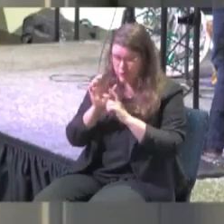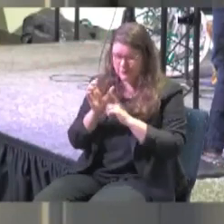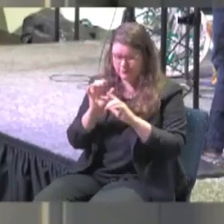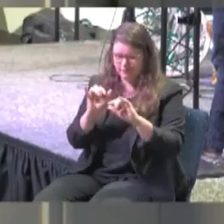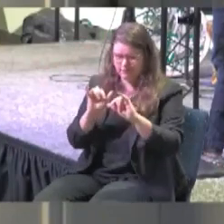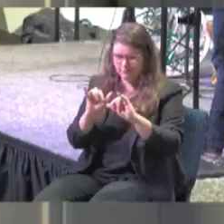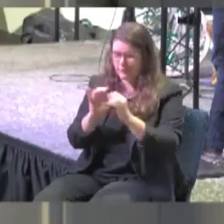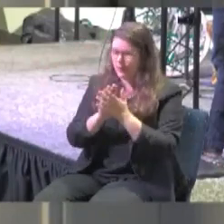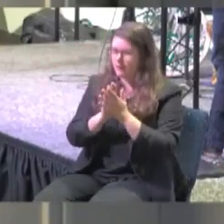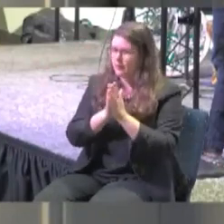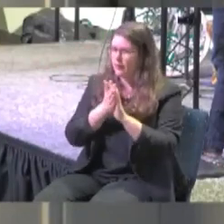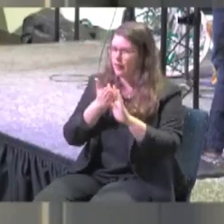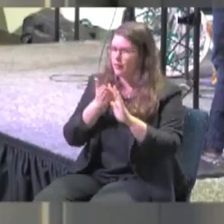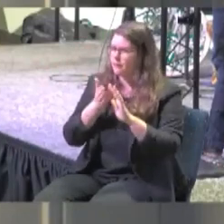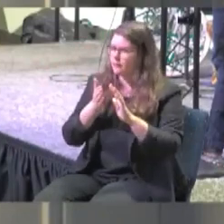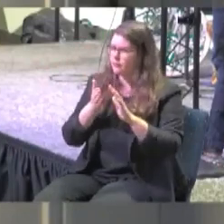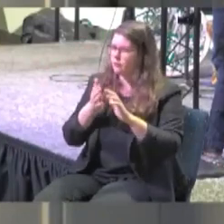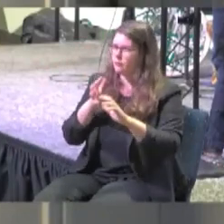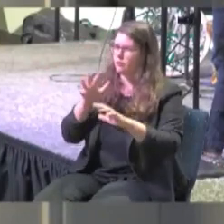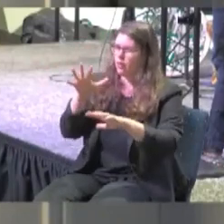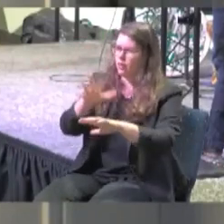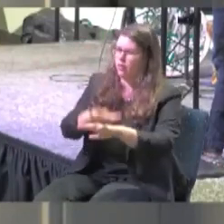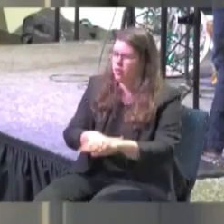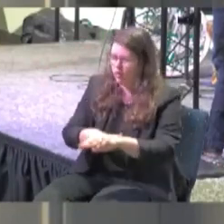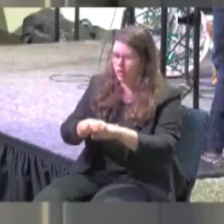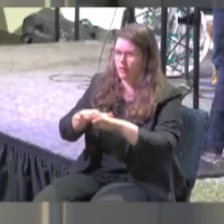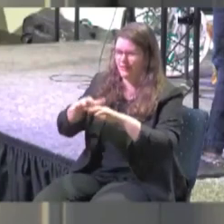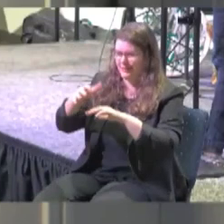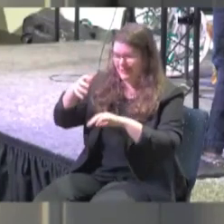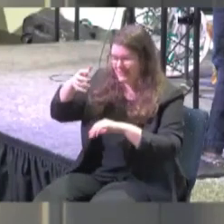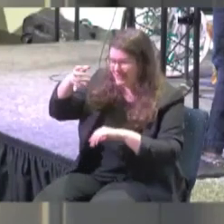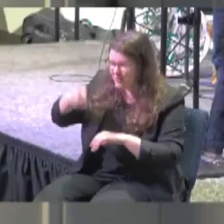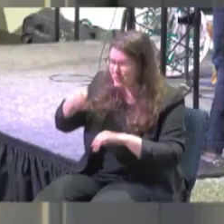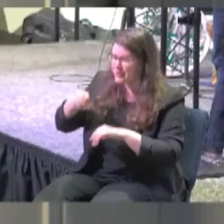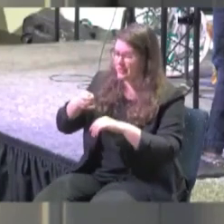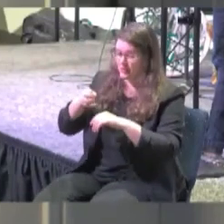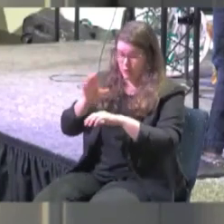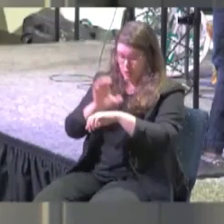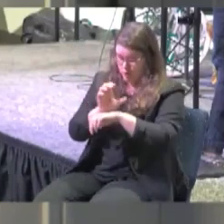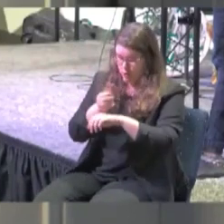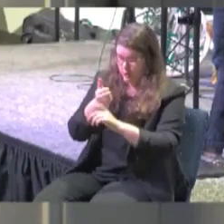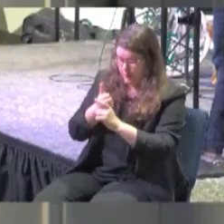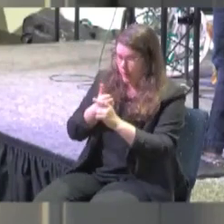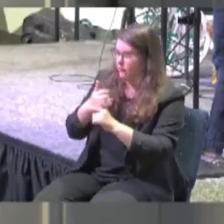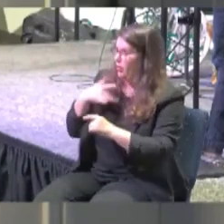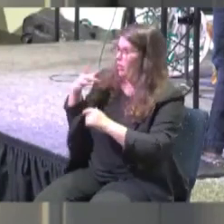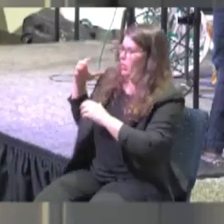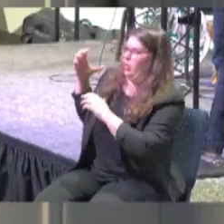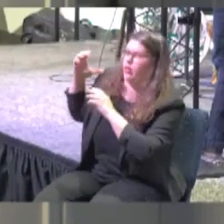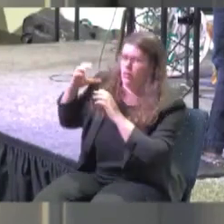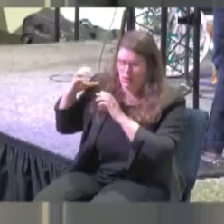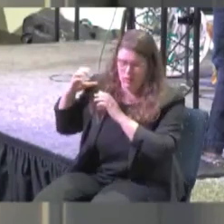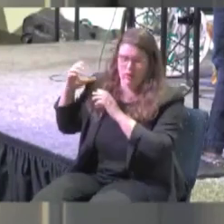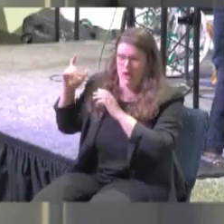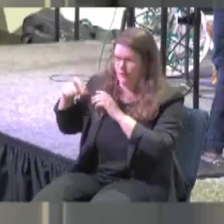a weight of history on the church, which inhibits our growth, not a benefit. So let that stuff